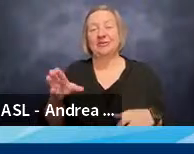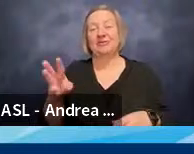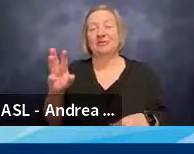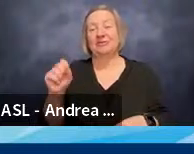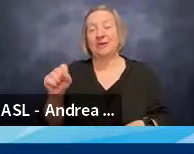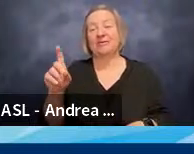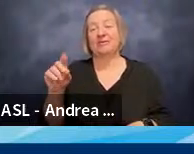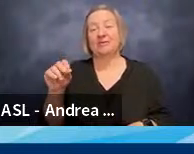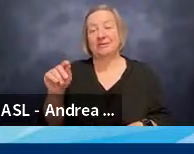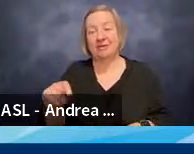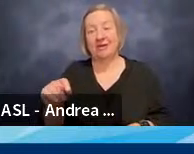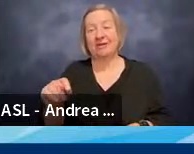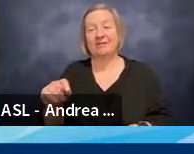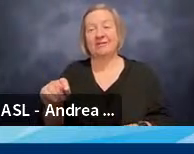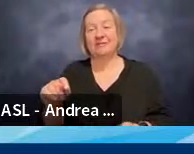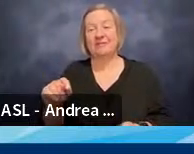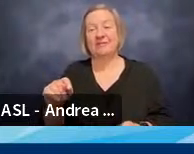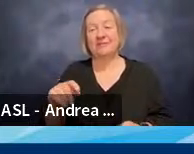Toll Division.